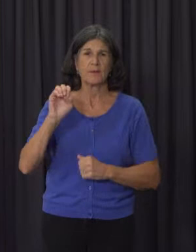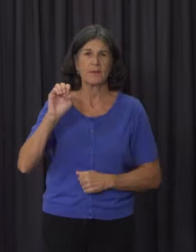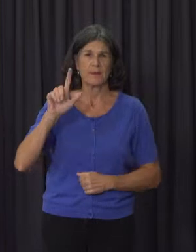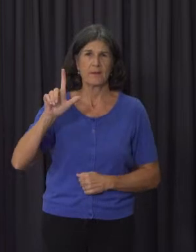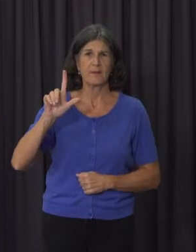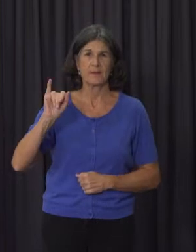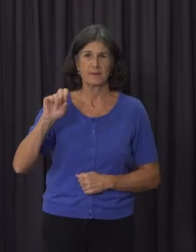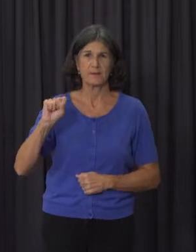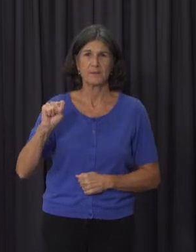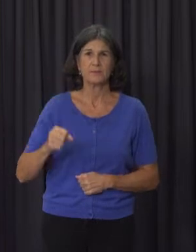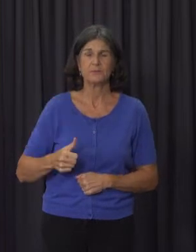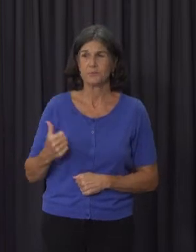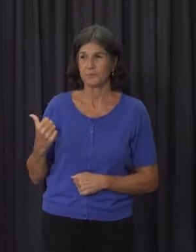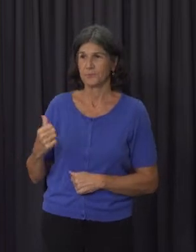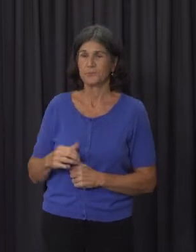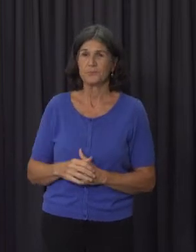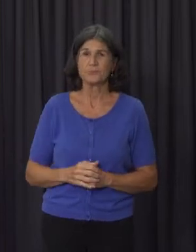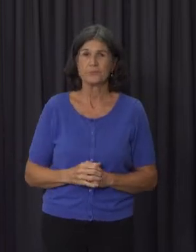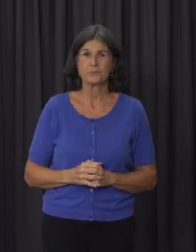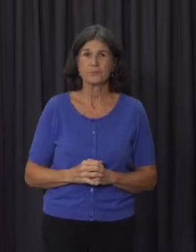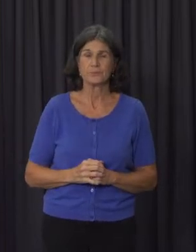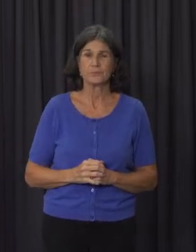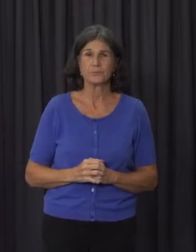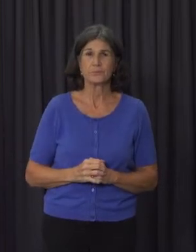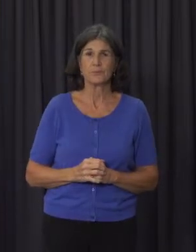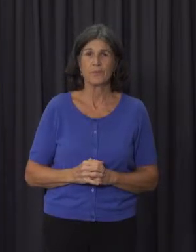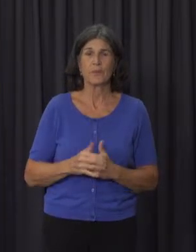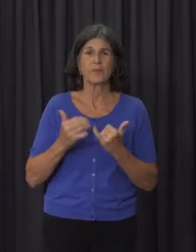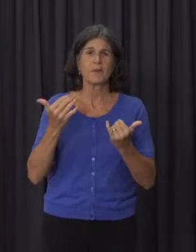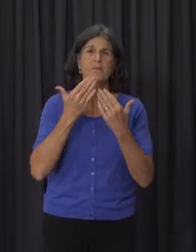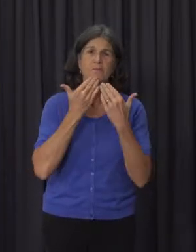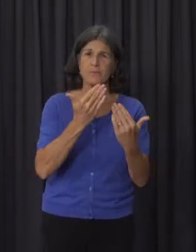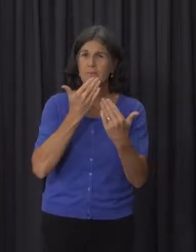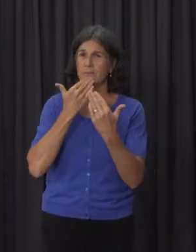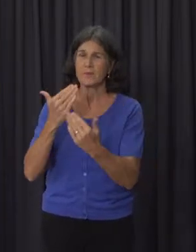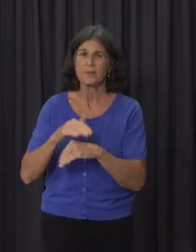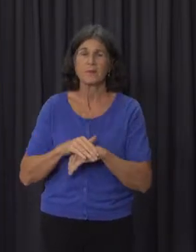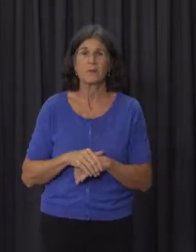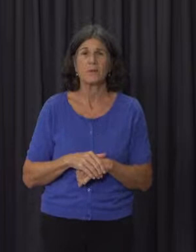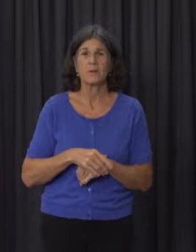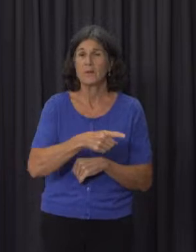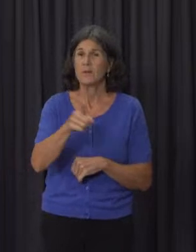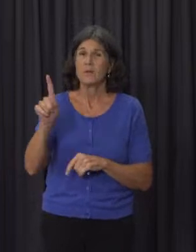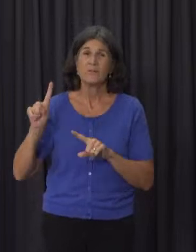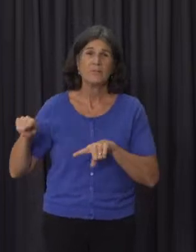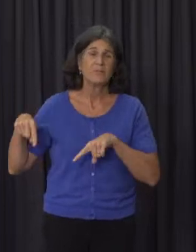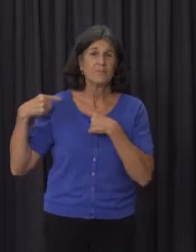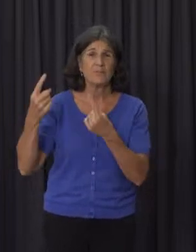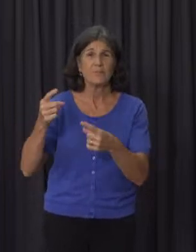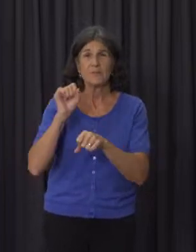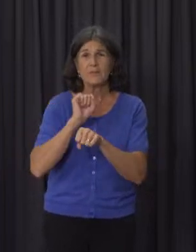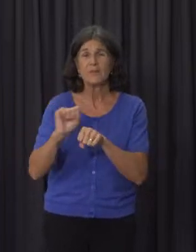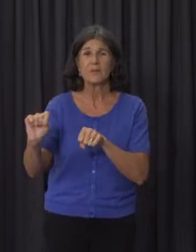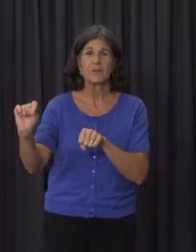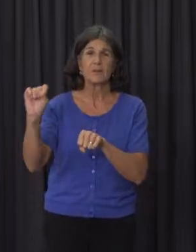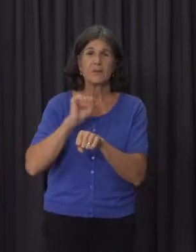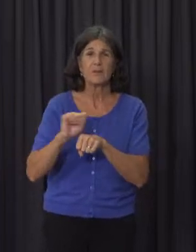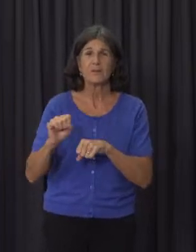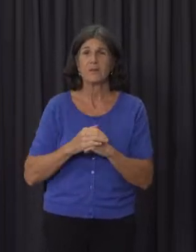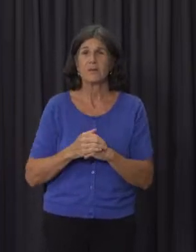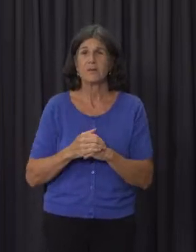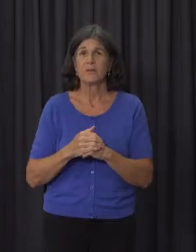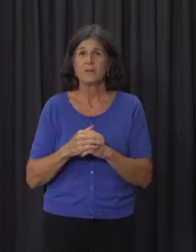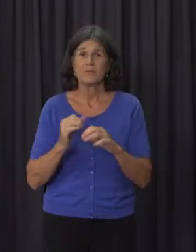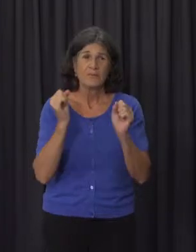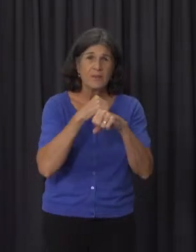working around the clock right now. Whether you're fighting wildfires, helping out evacuation centers, or checking in on your